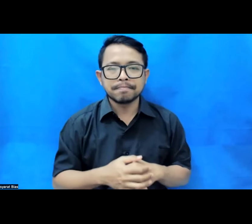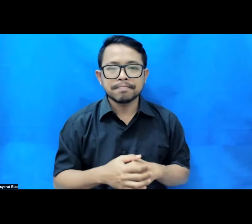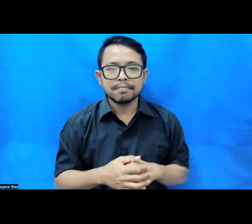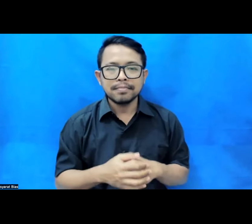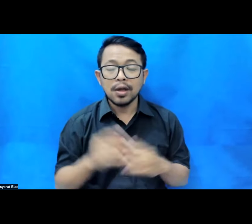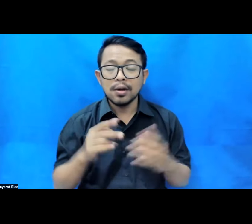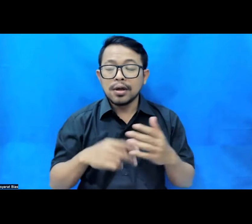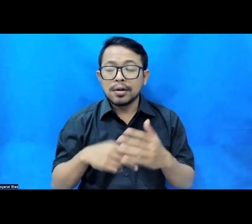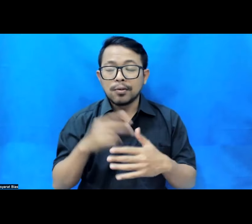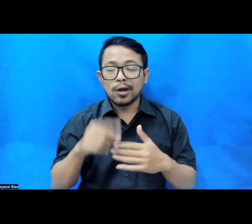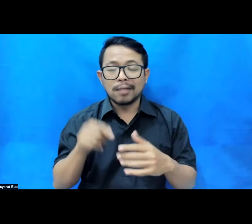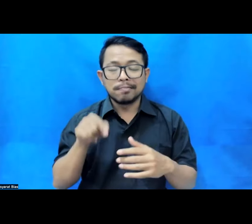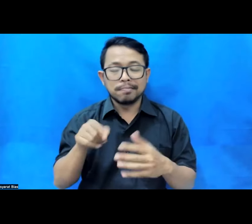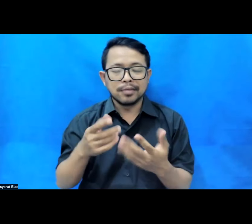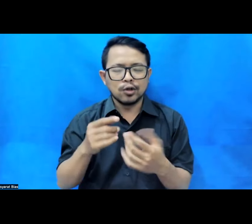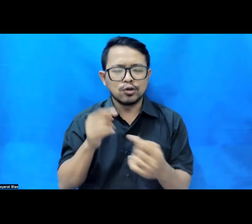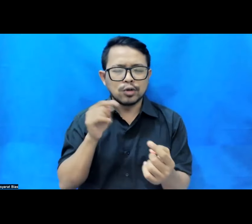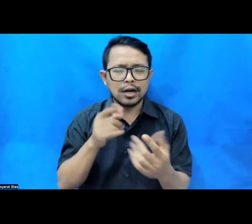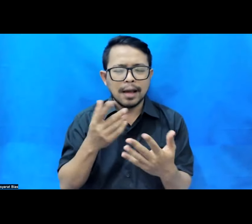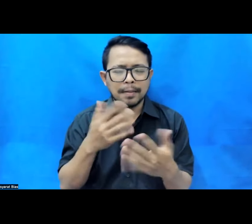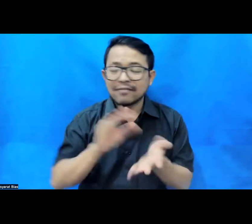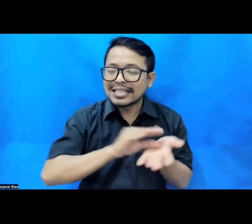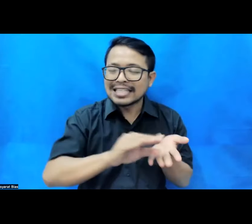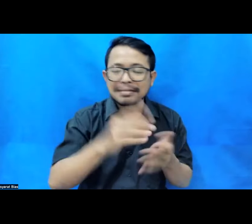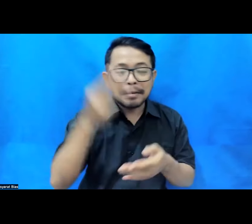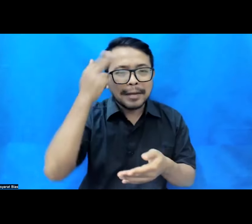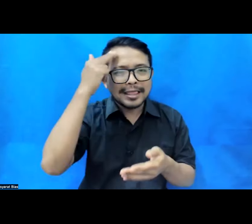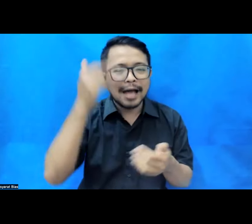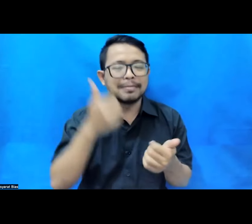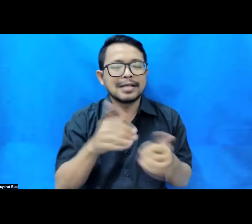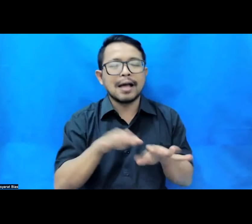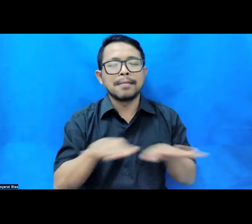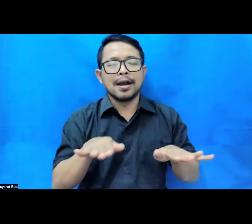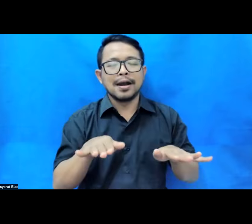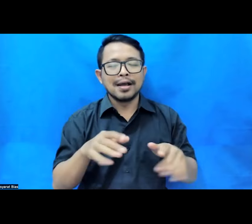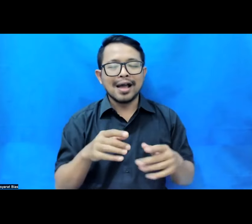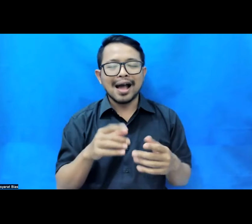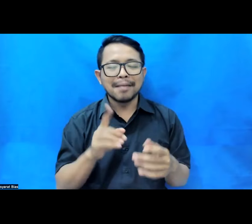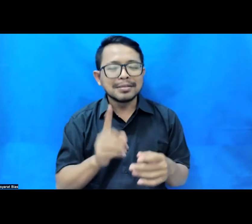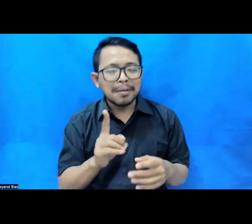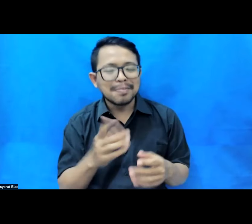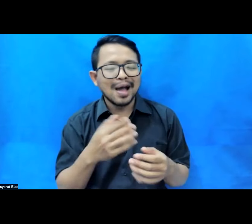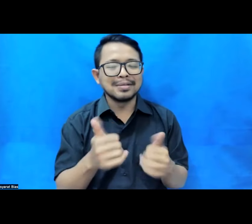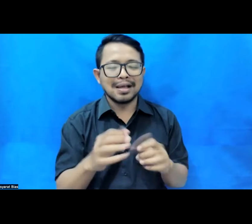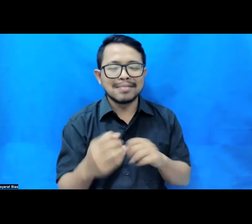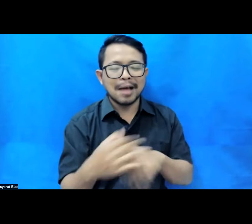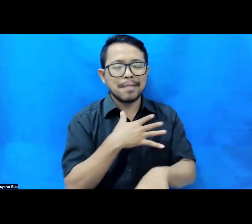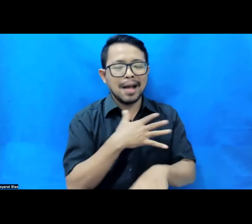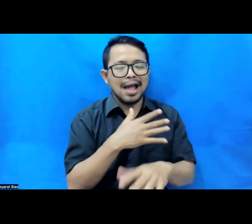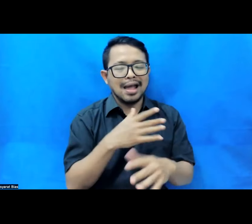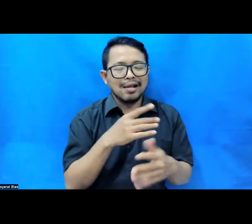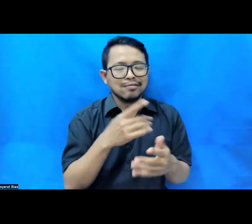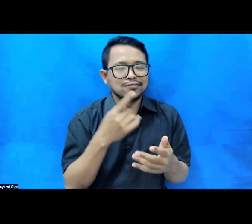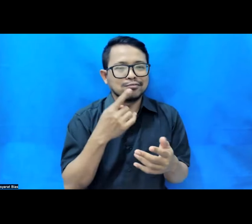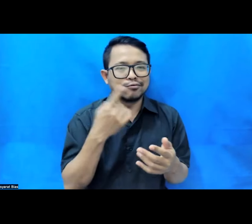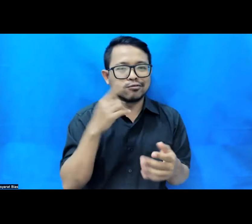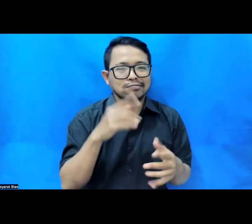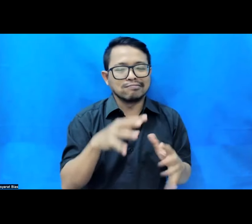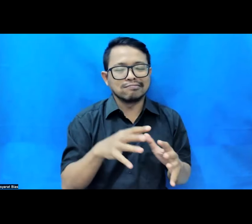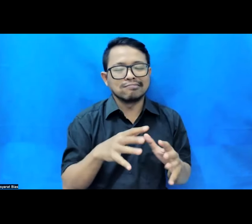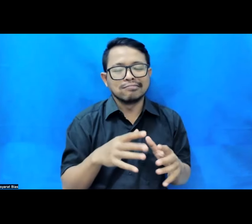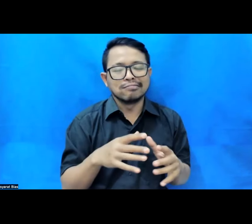which can have a massive impact in the countries we work on. I think that one of the keys to AT 2030's